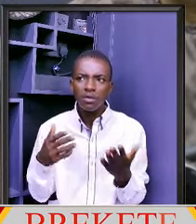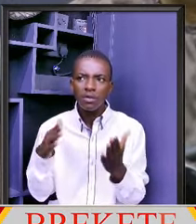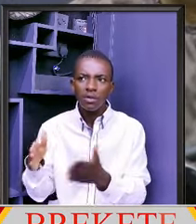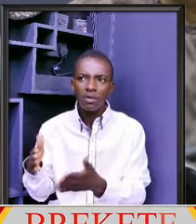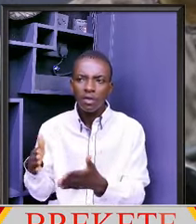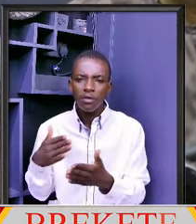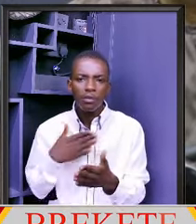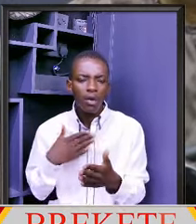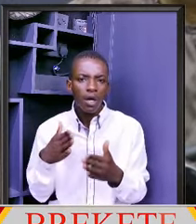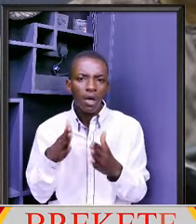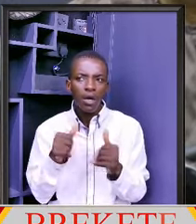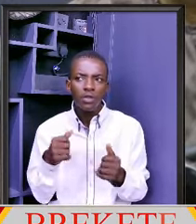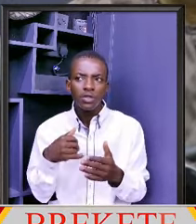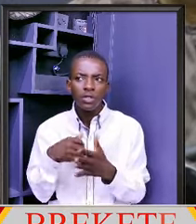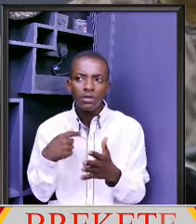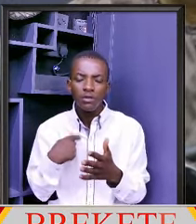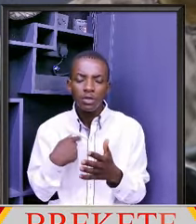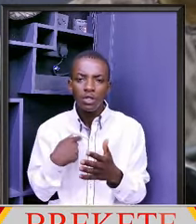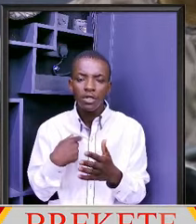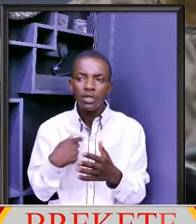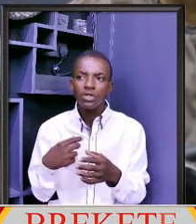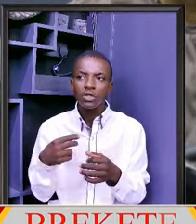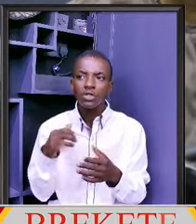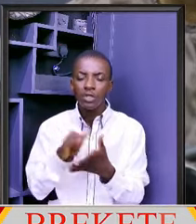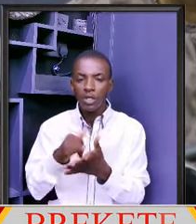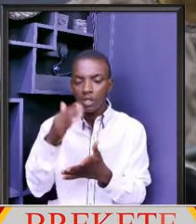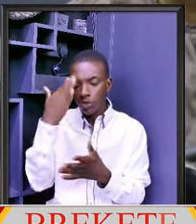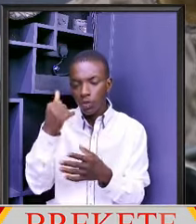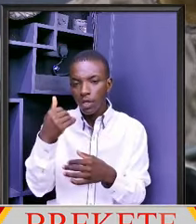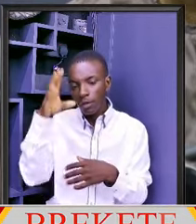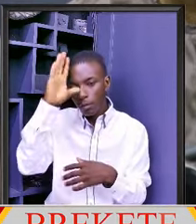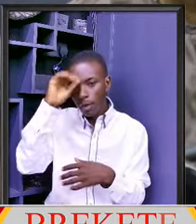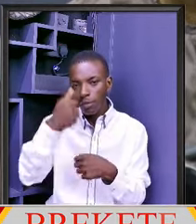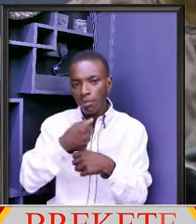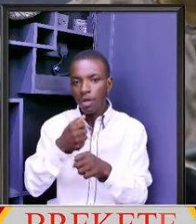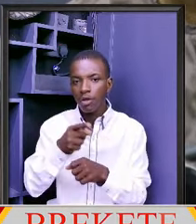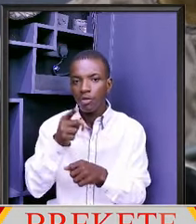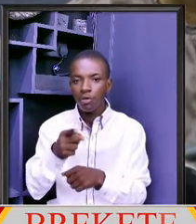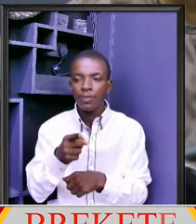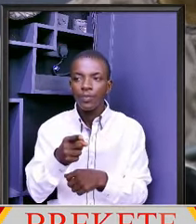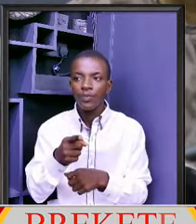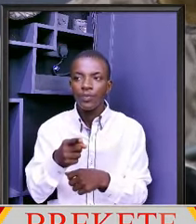leave my house, it is him. I said, that is why the man make you